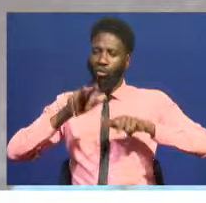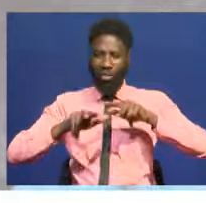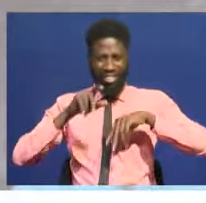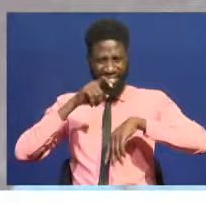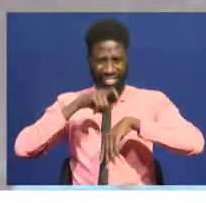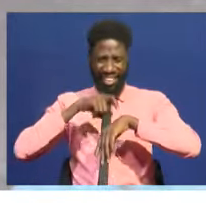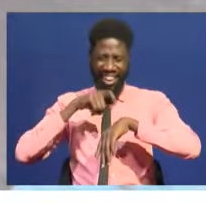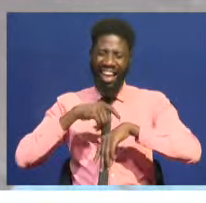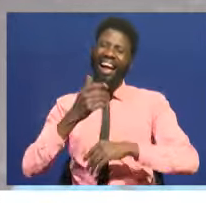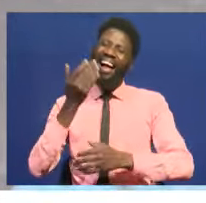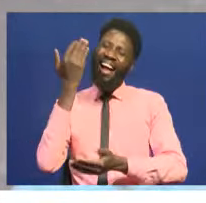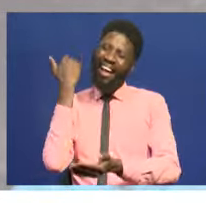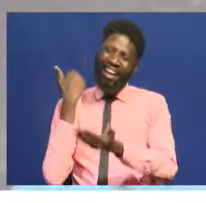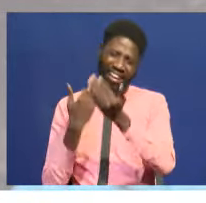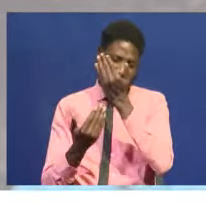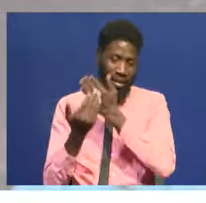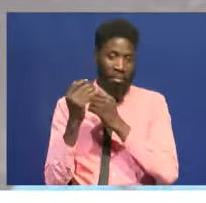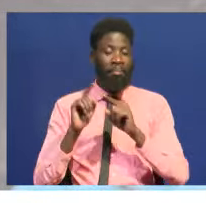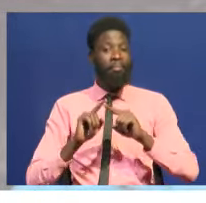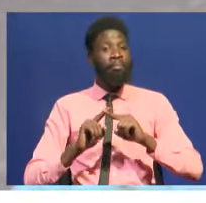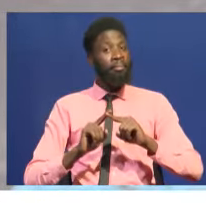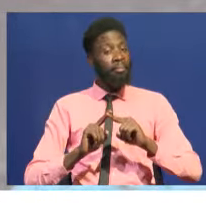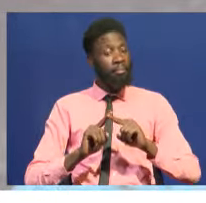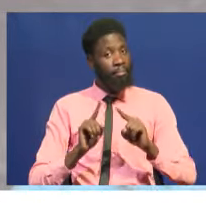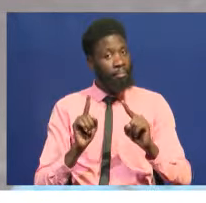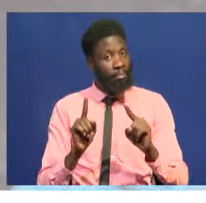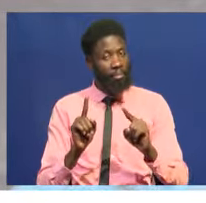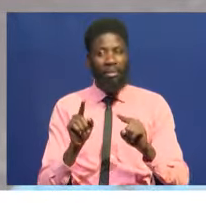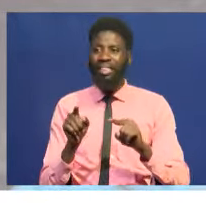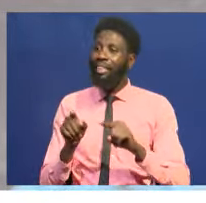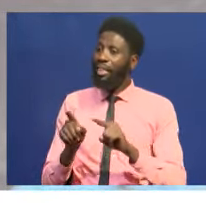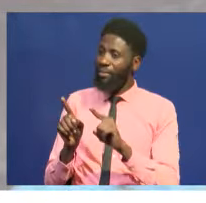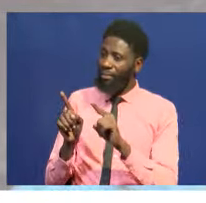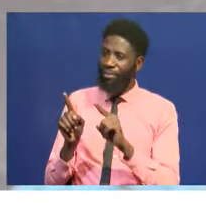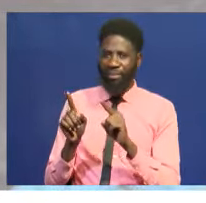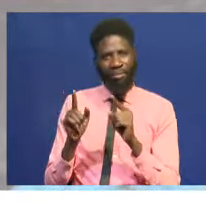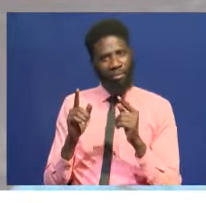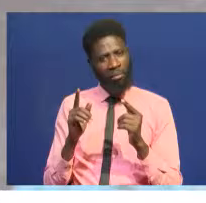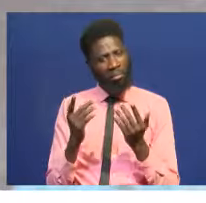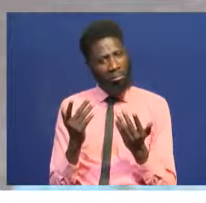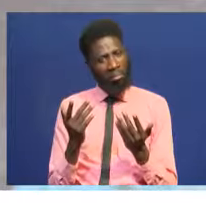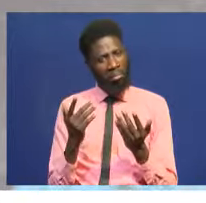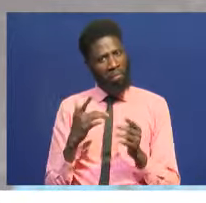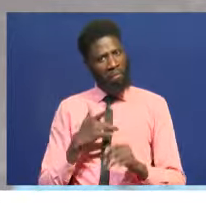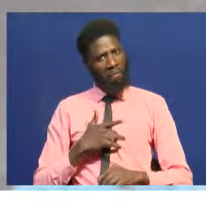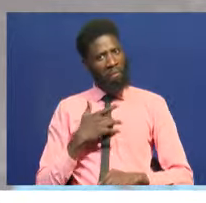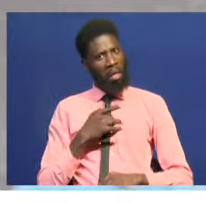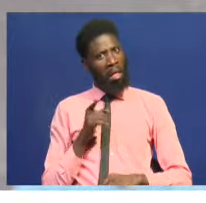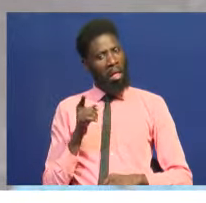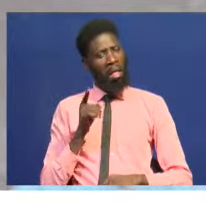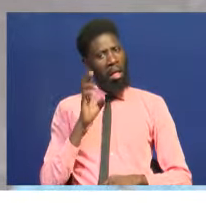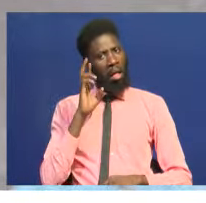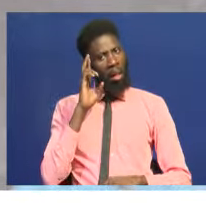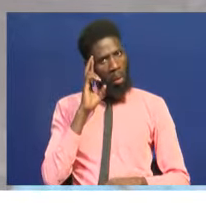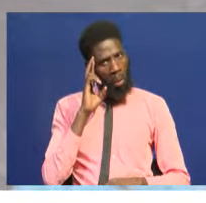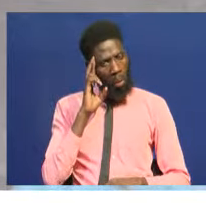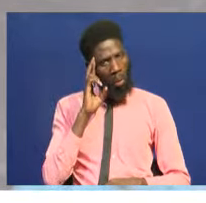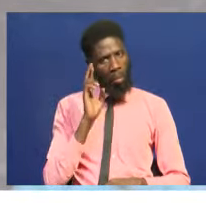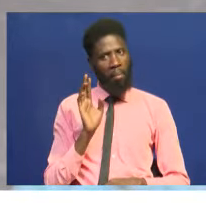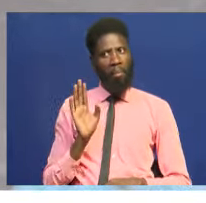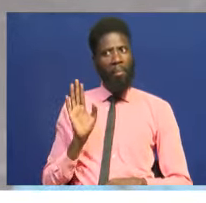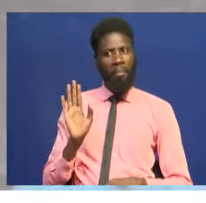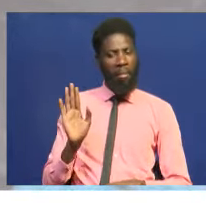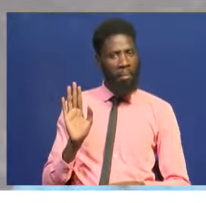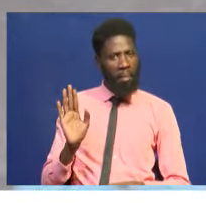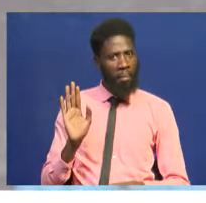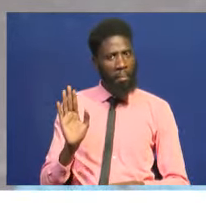earlier days. But he didn't see those as impediments to his